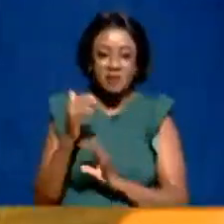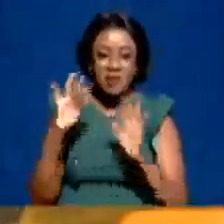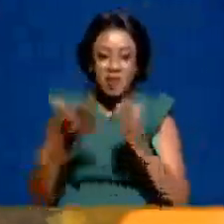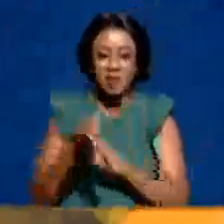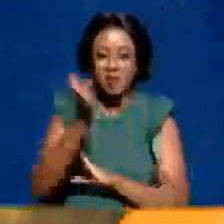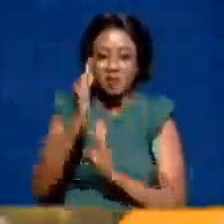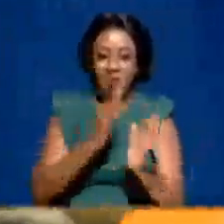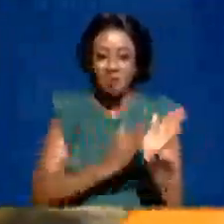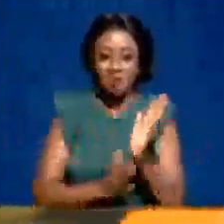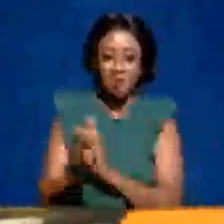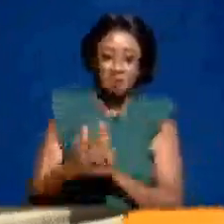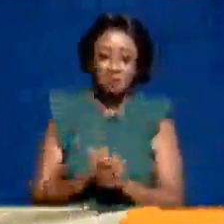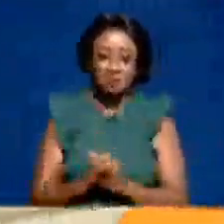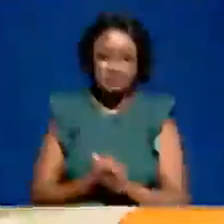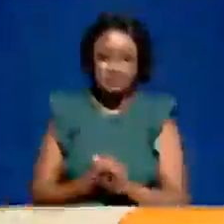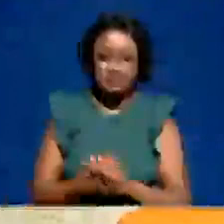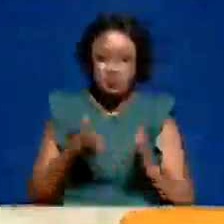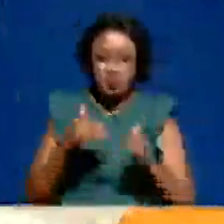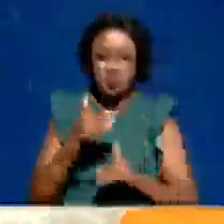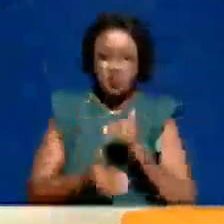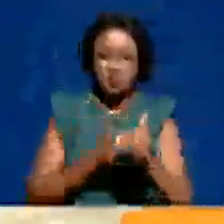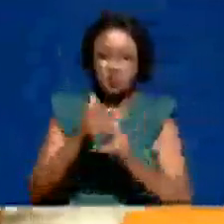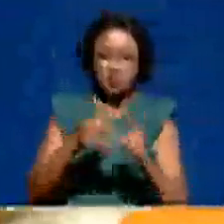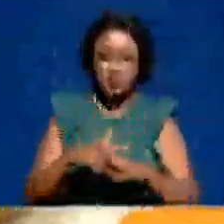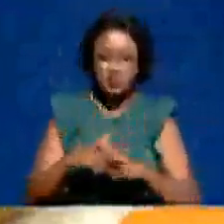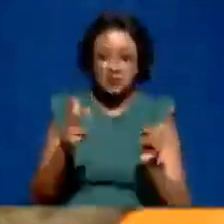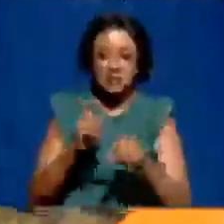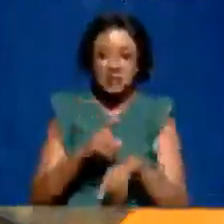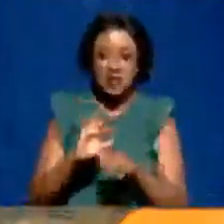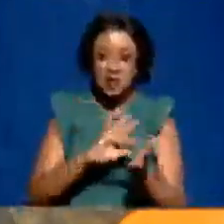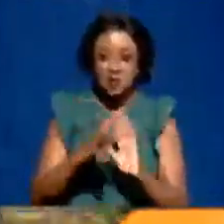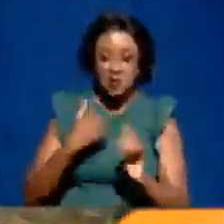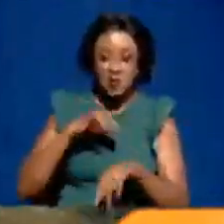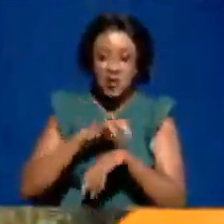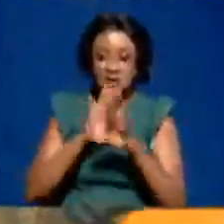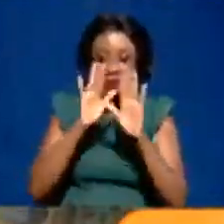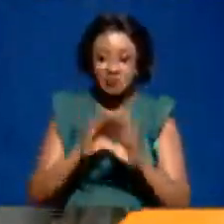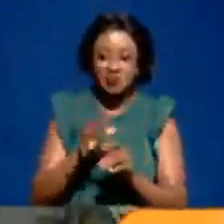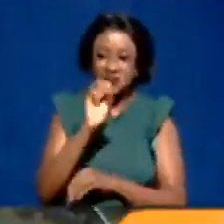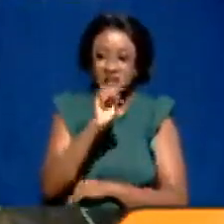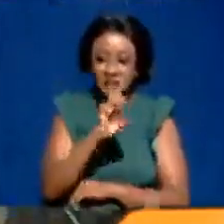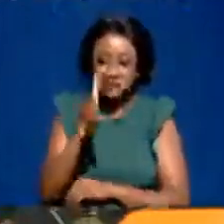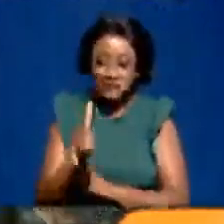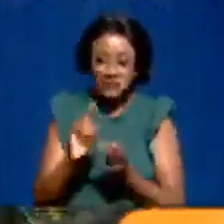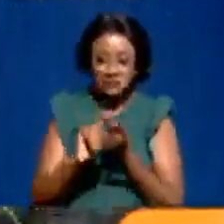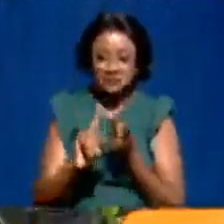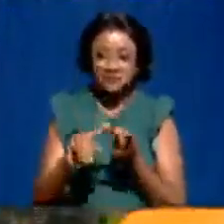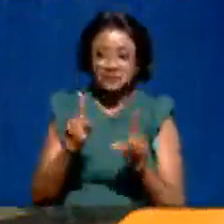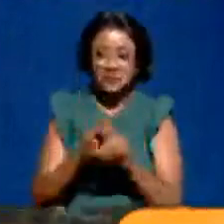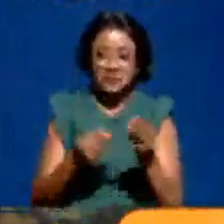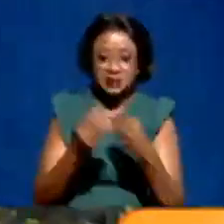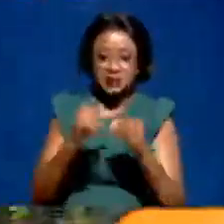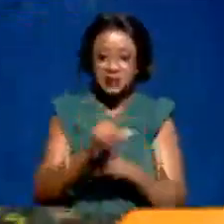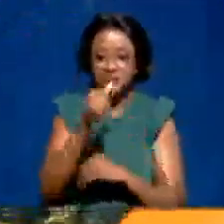tunasikia. Restoration process begins from the collection of indigenous seeds and later growing them, as well as selling excess to other